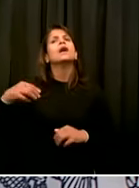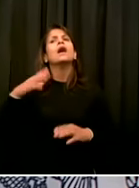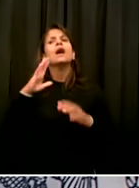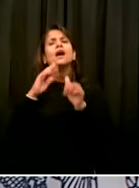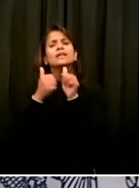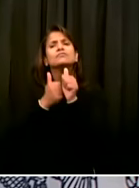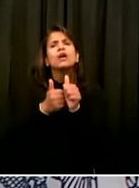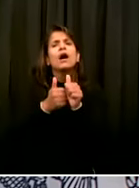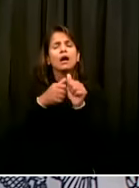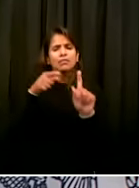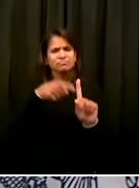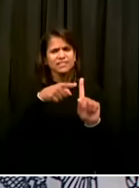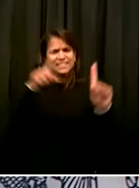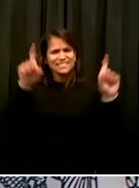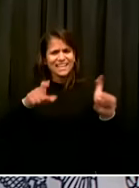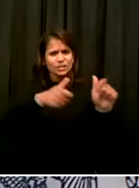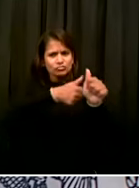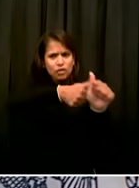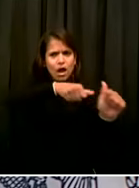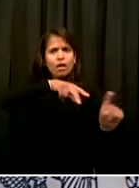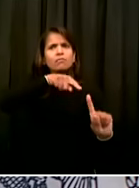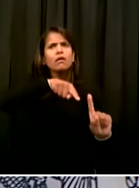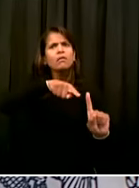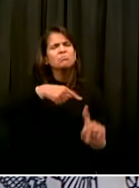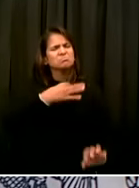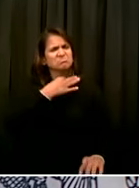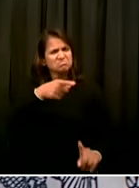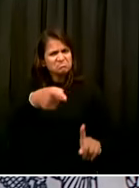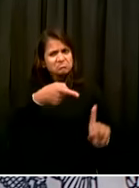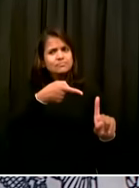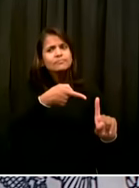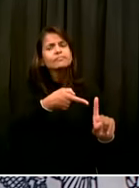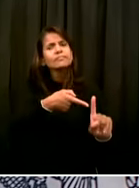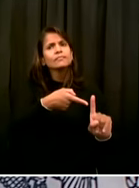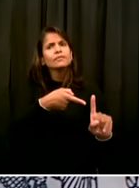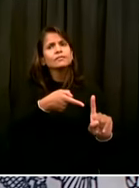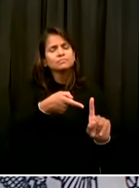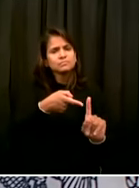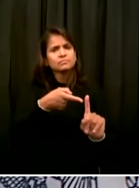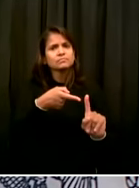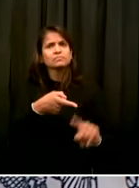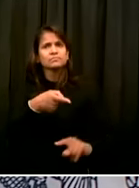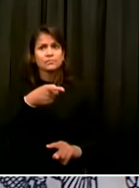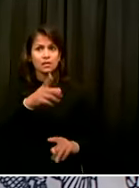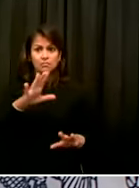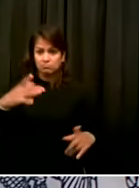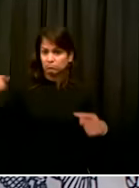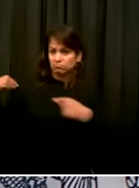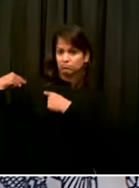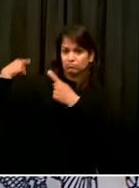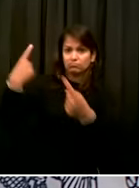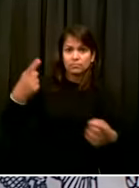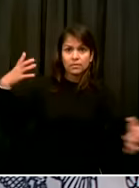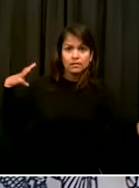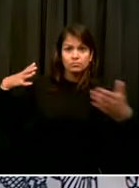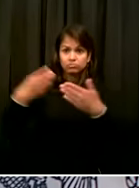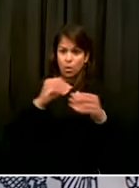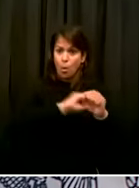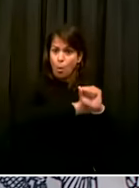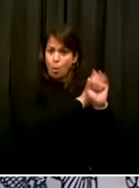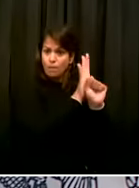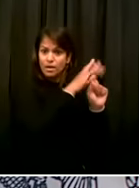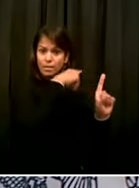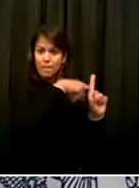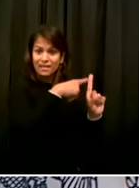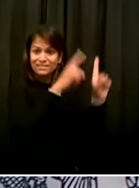any coronavirus case whatsoever to an out-of-town visitor in the last couple of weeks? Since you put in the checkpoints,